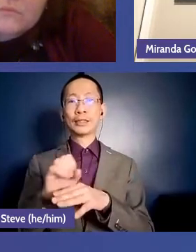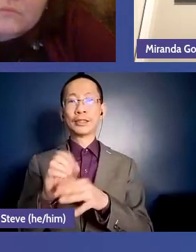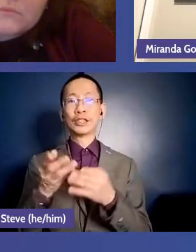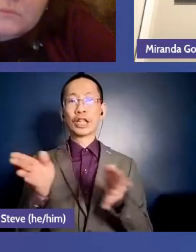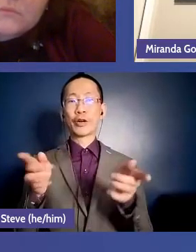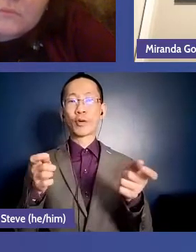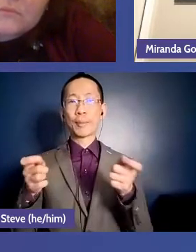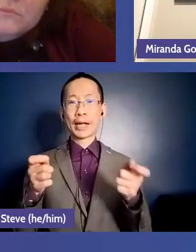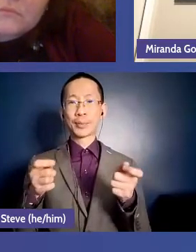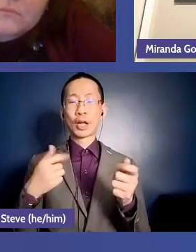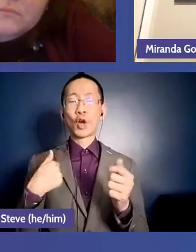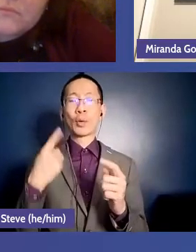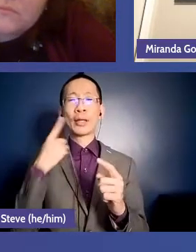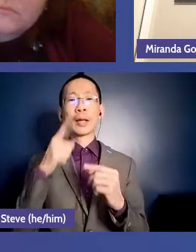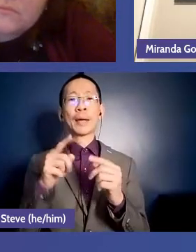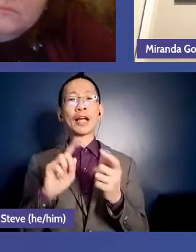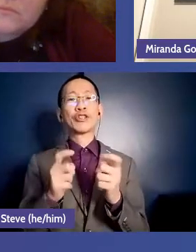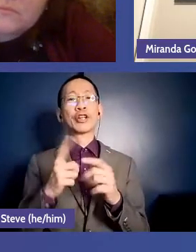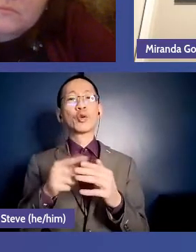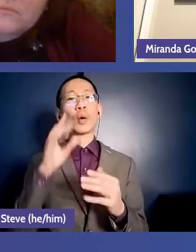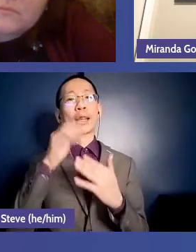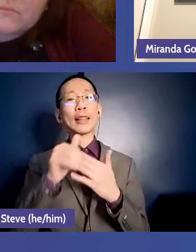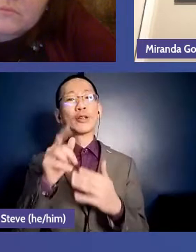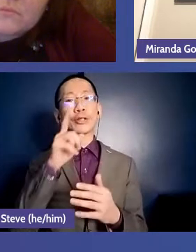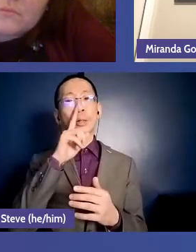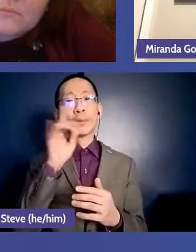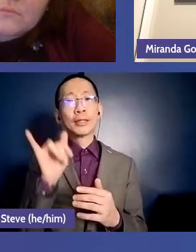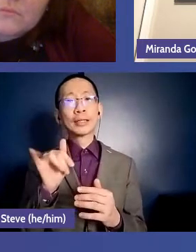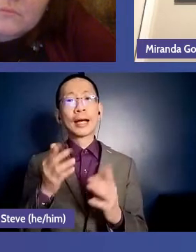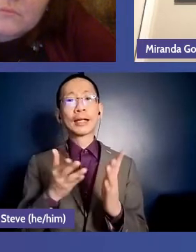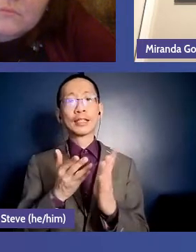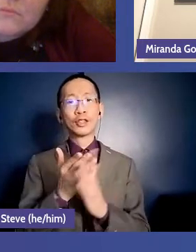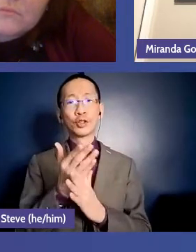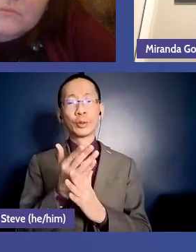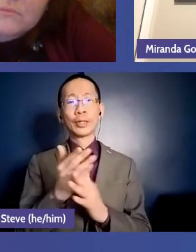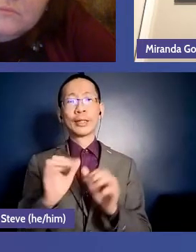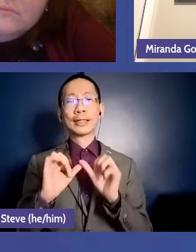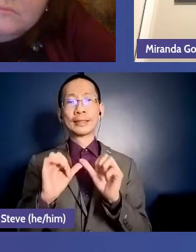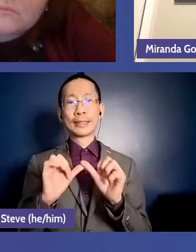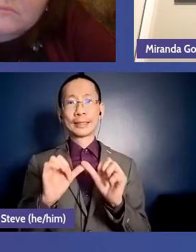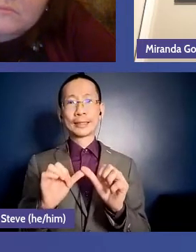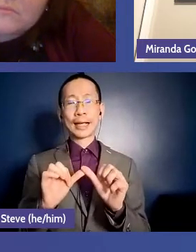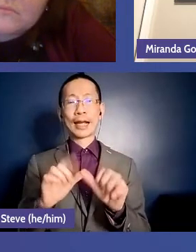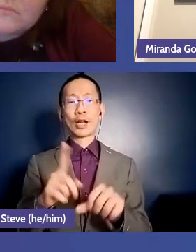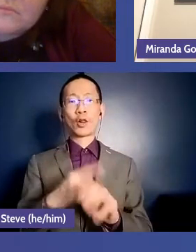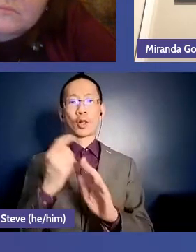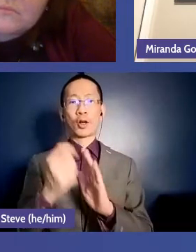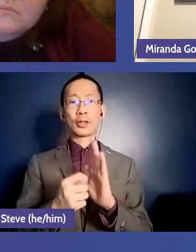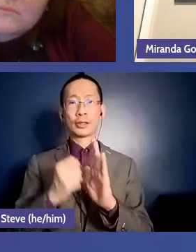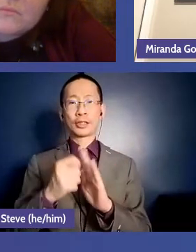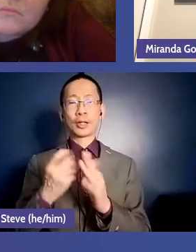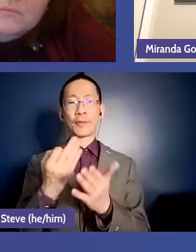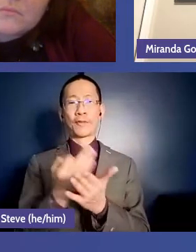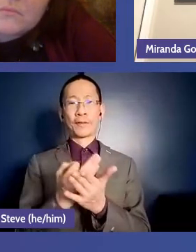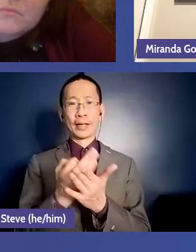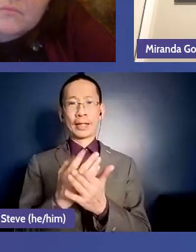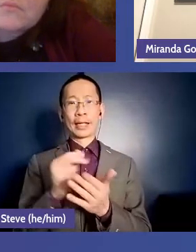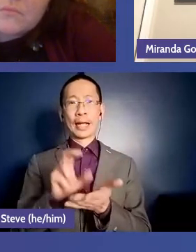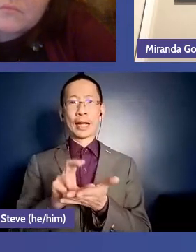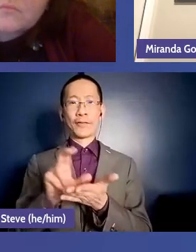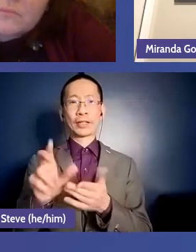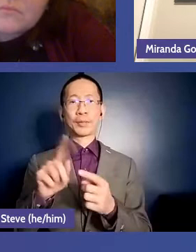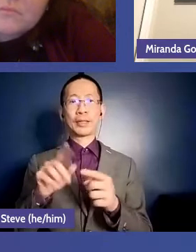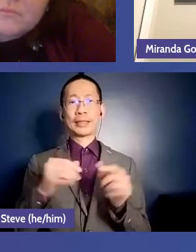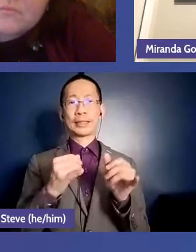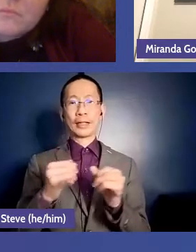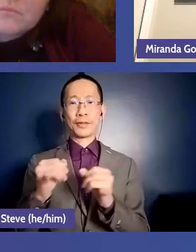at changing what leadership looks like is through sustained long-term funding and investment in these individuals.